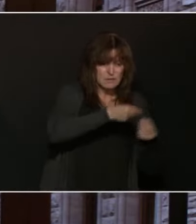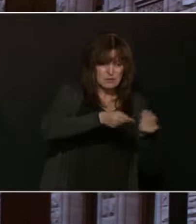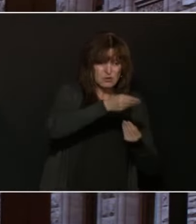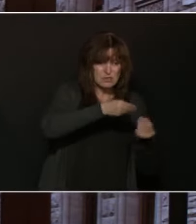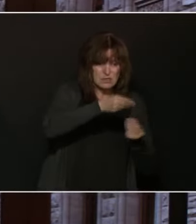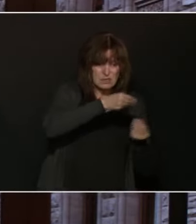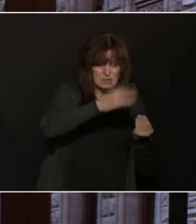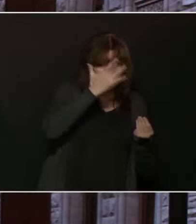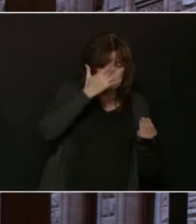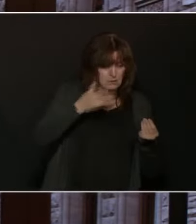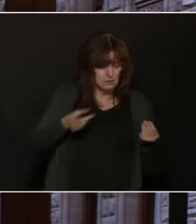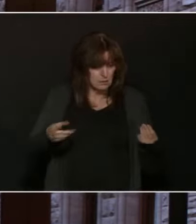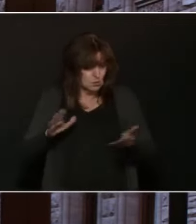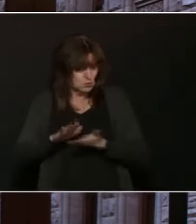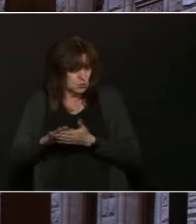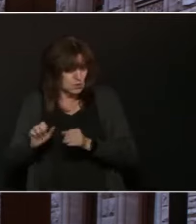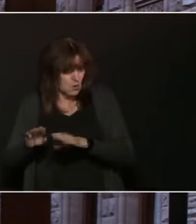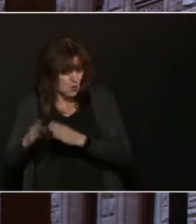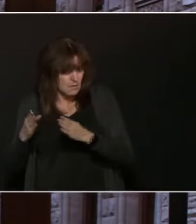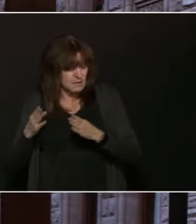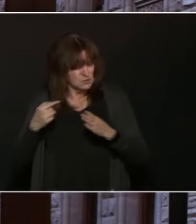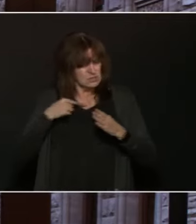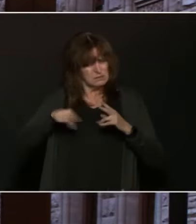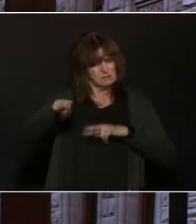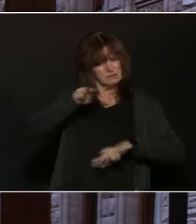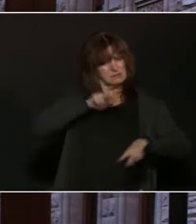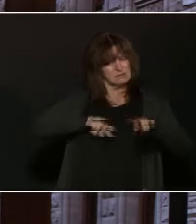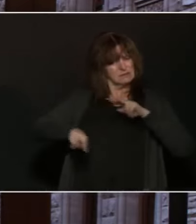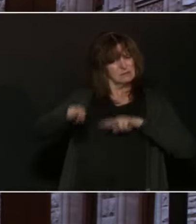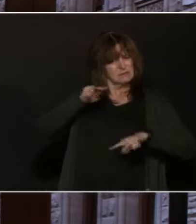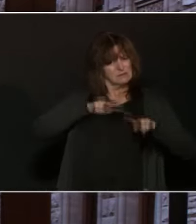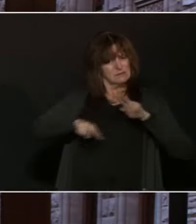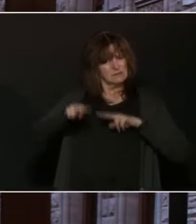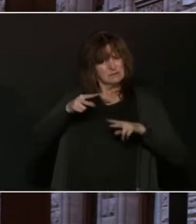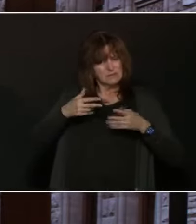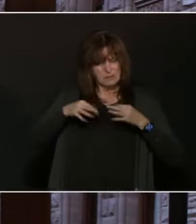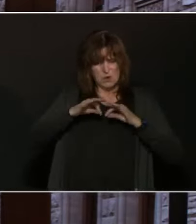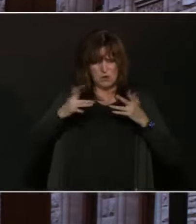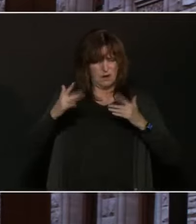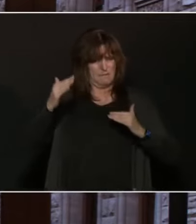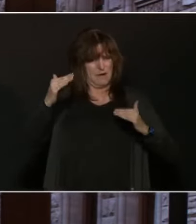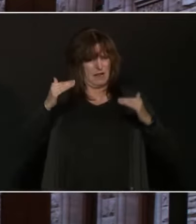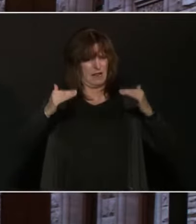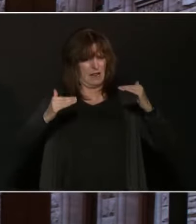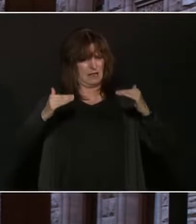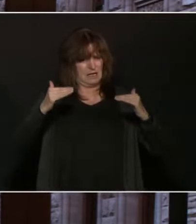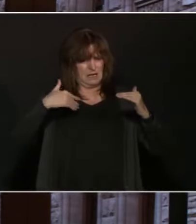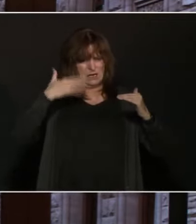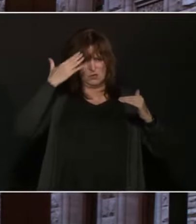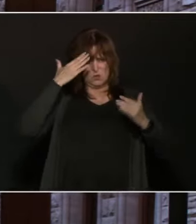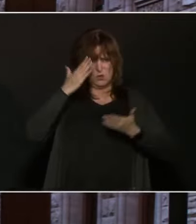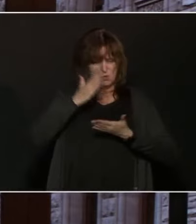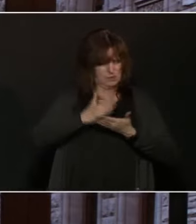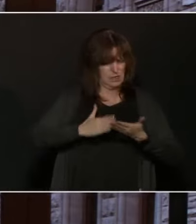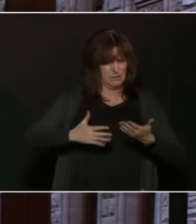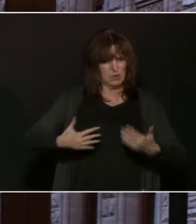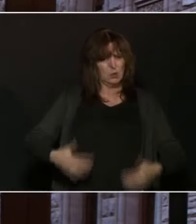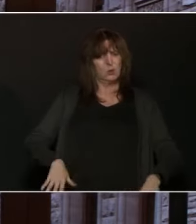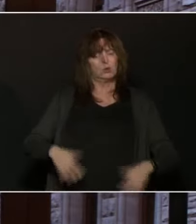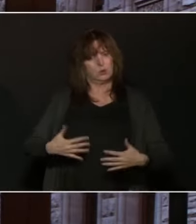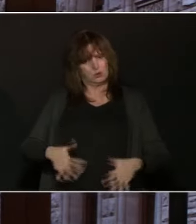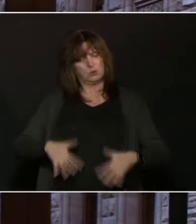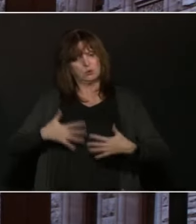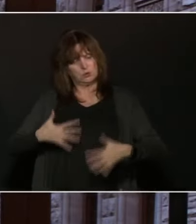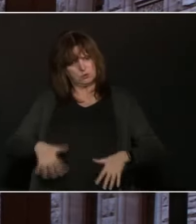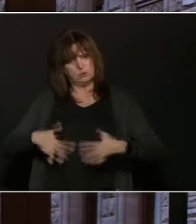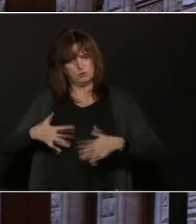all possibilities, because it is a fine balance, and we know that people are in a precarious position, even as our data is precarious. And we